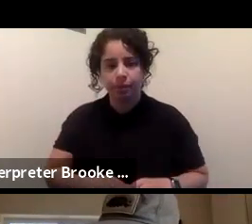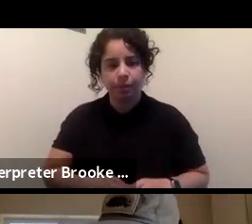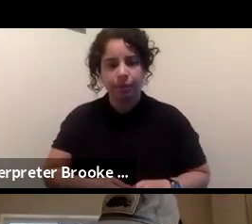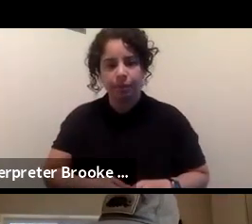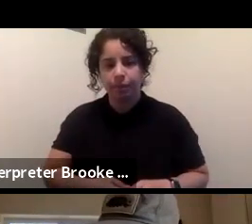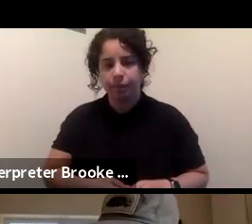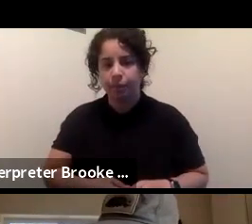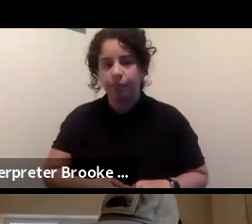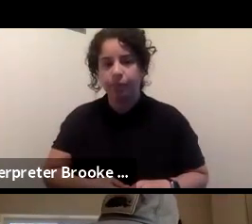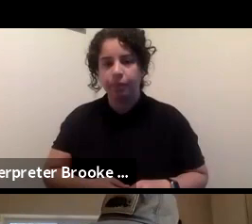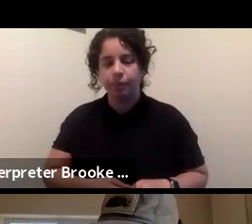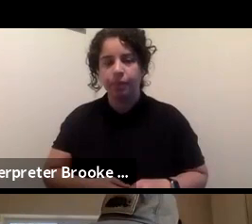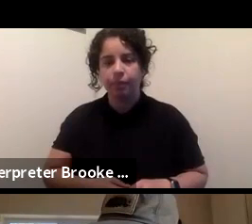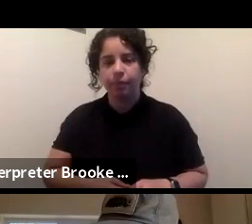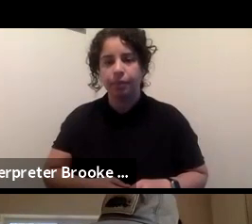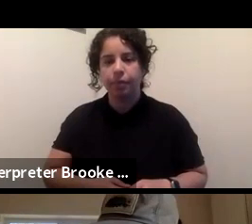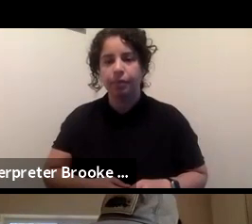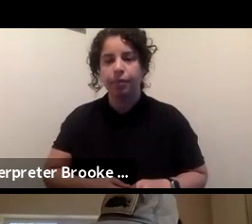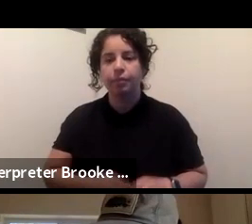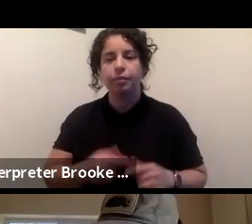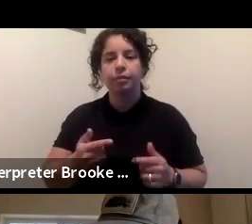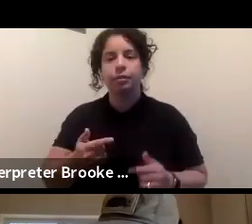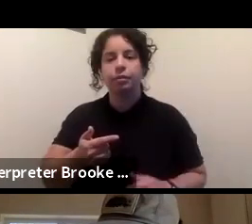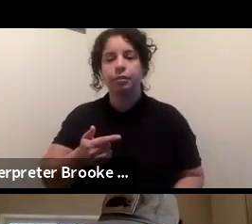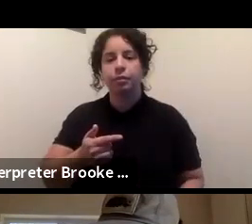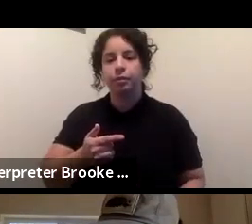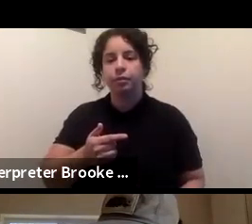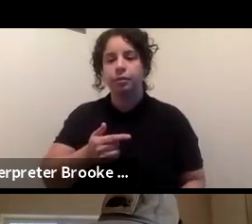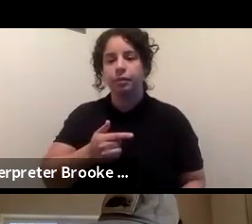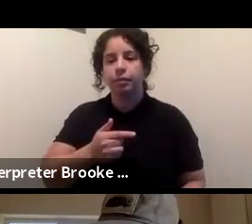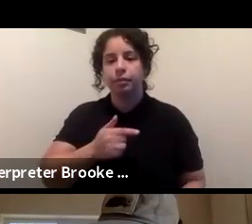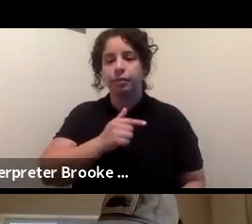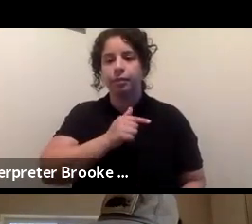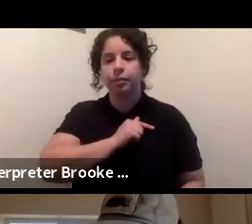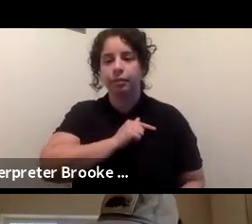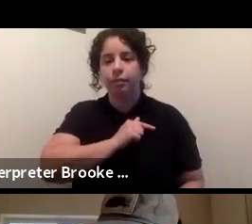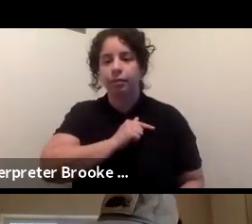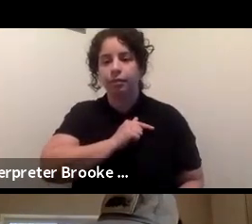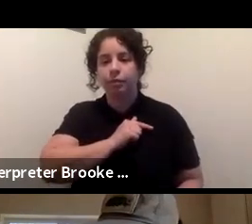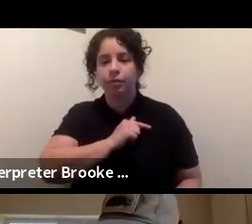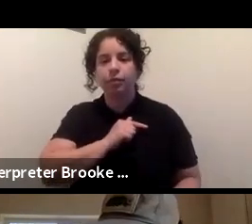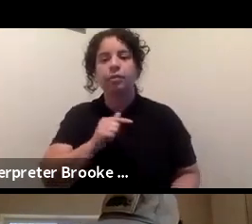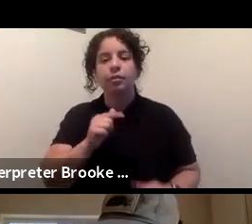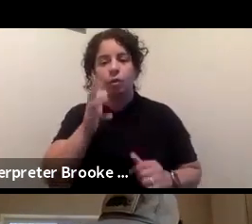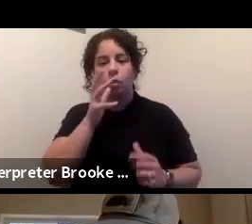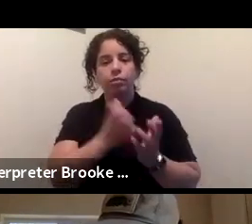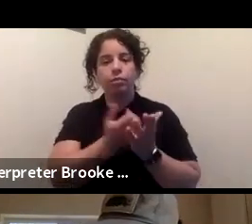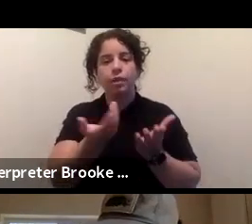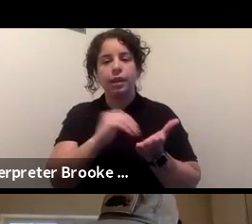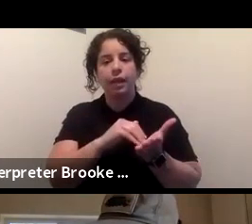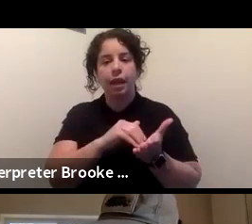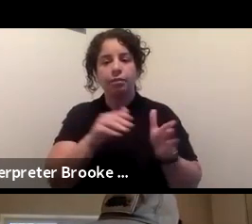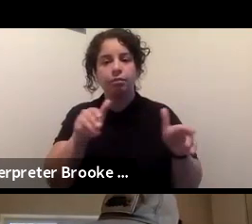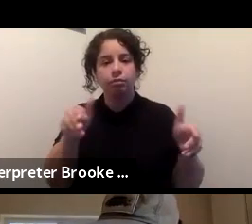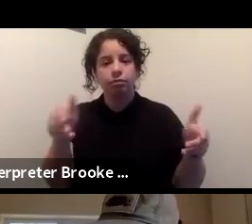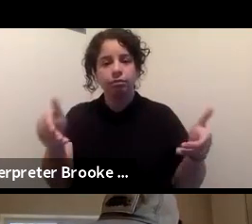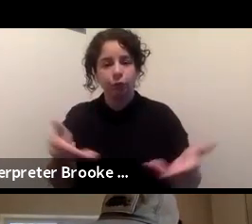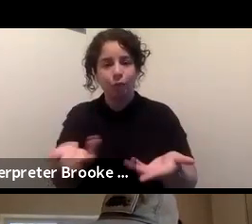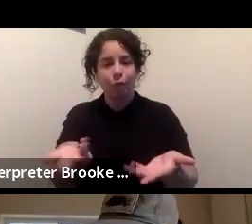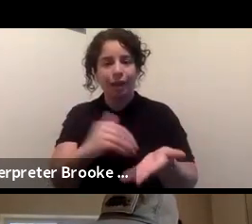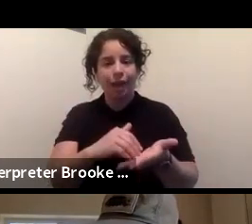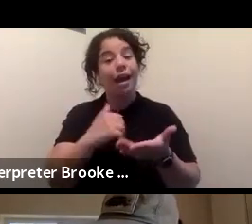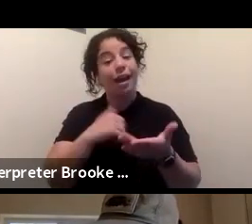Thank you, everyone. This is Lindsay speaking again. I'm gonna do the intro again that I got halfway through and